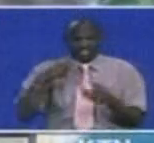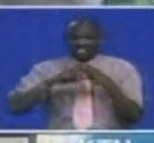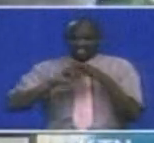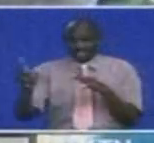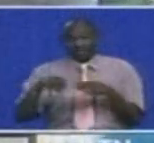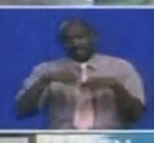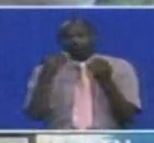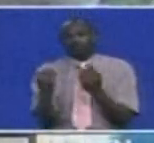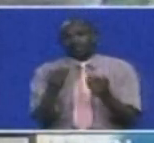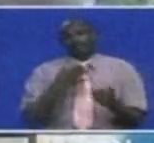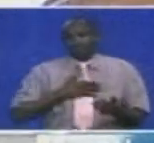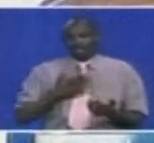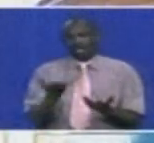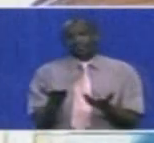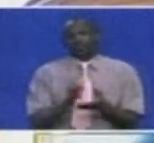watoto ndio ameniachia.